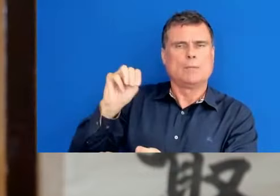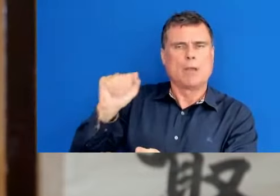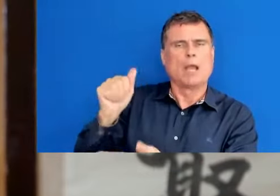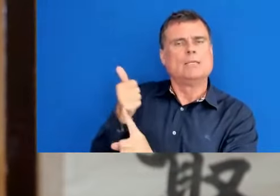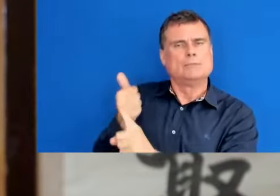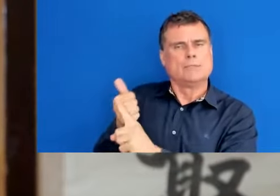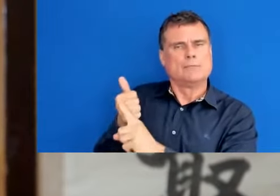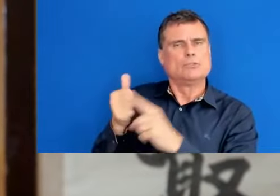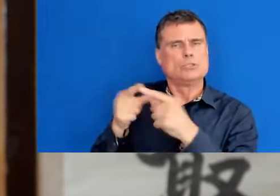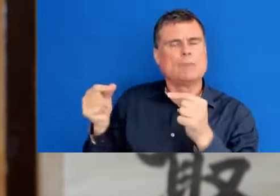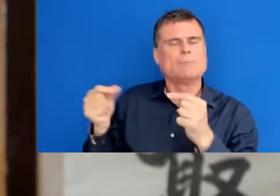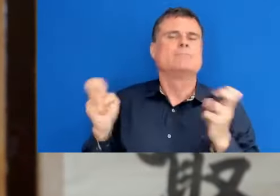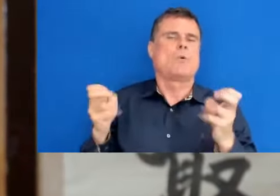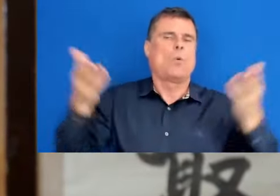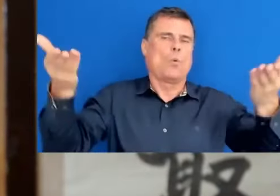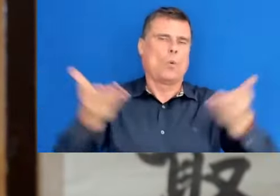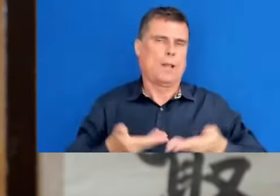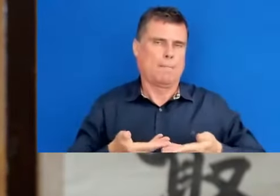Jim?